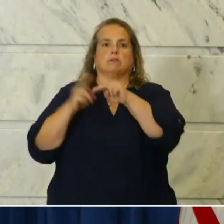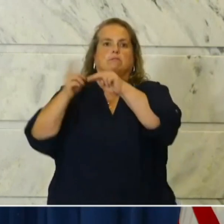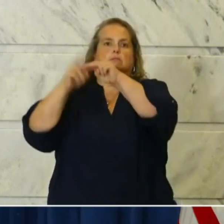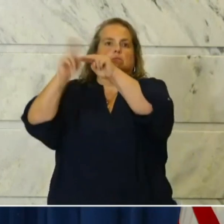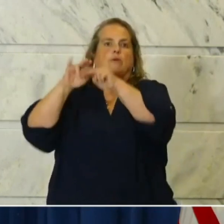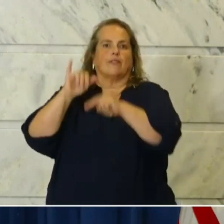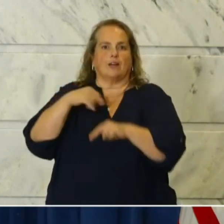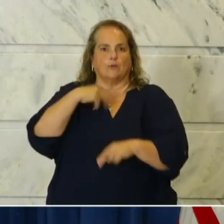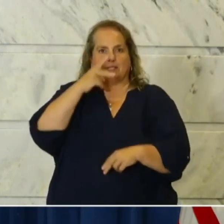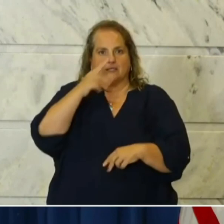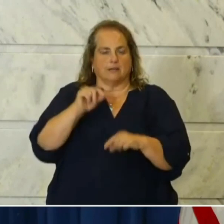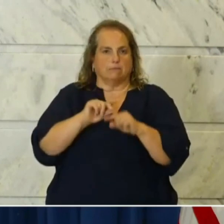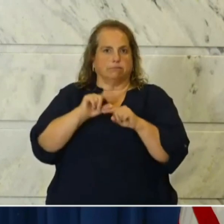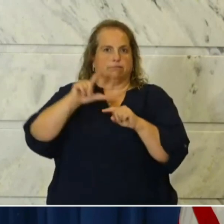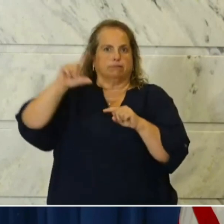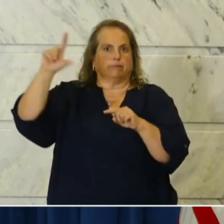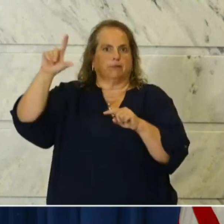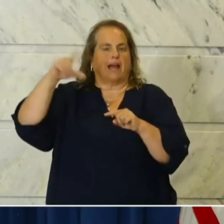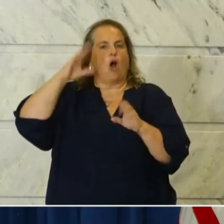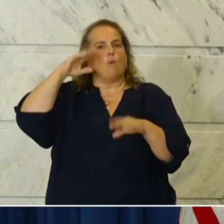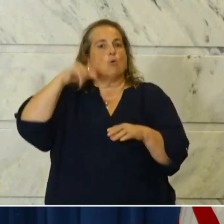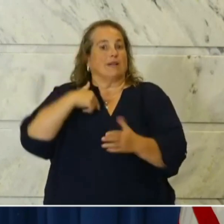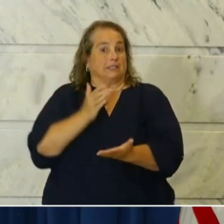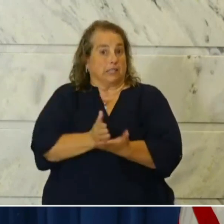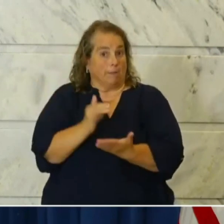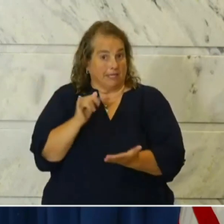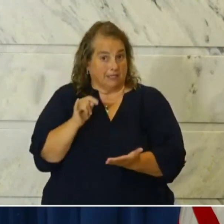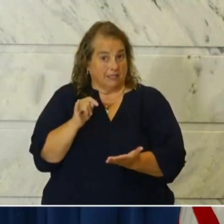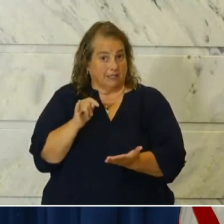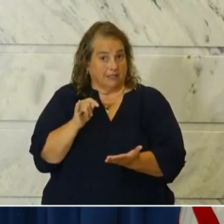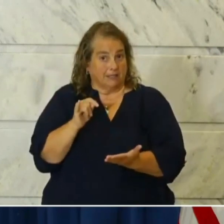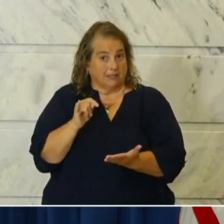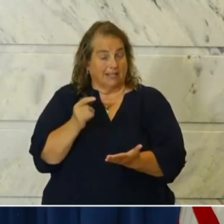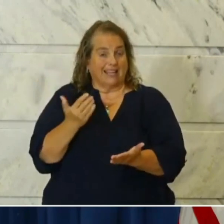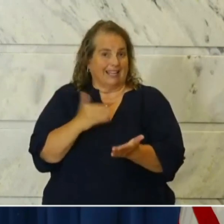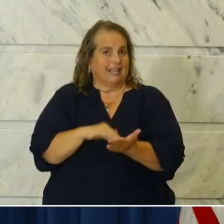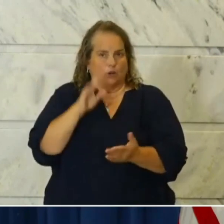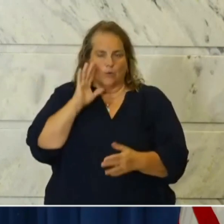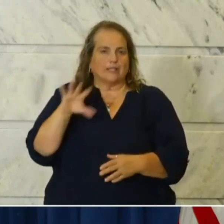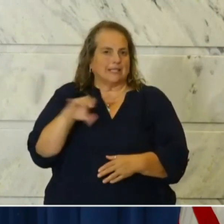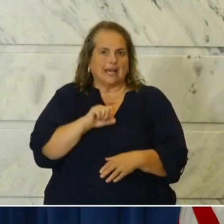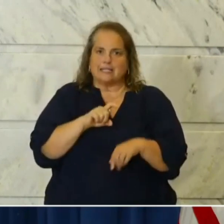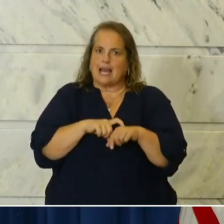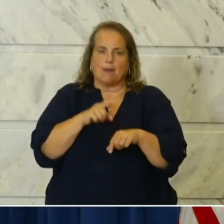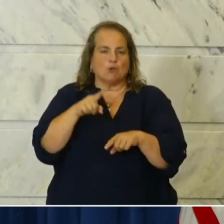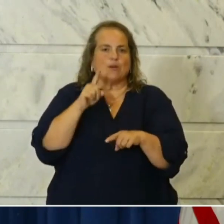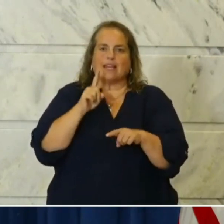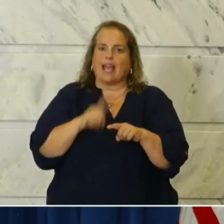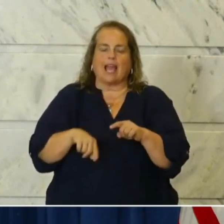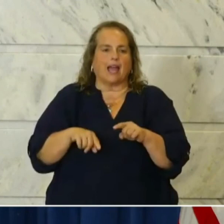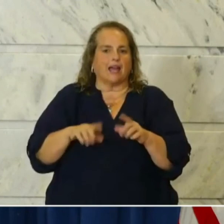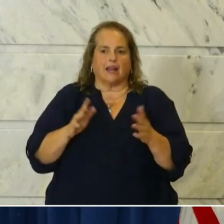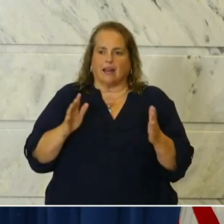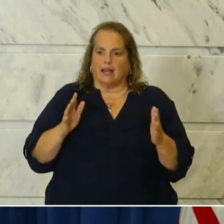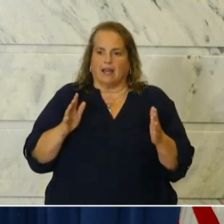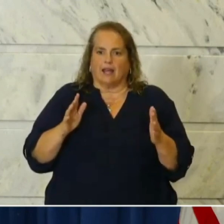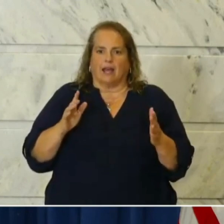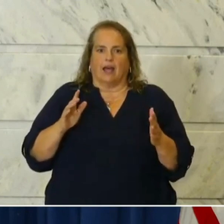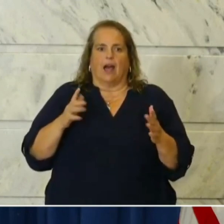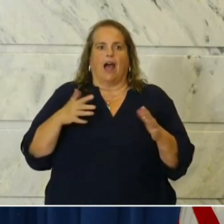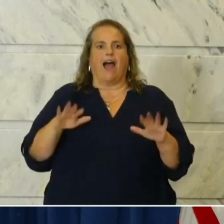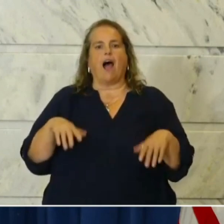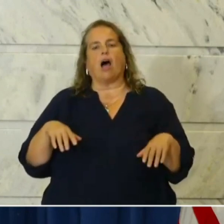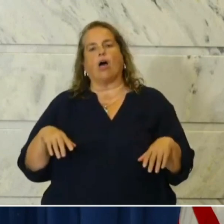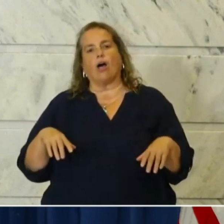seeing. I hope that we have stopped that. Again, it's going to take time, and we can't let up. You know, we could do a great job for